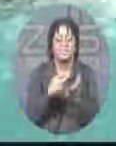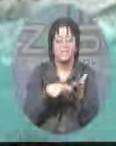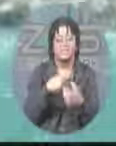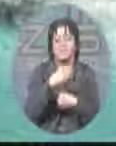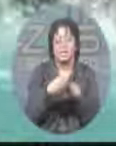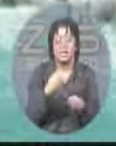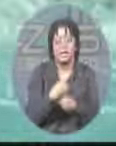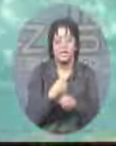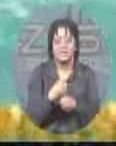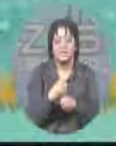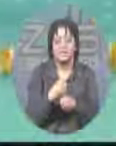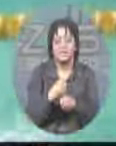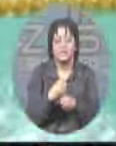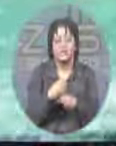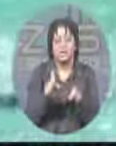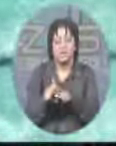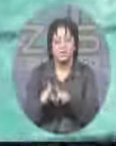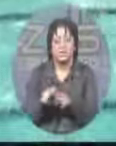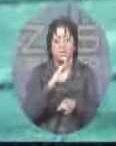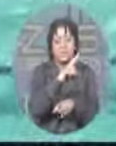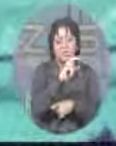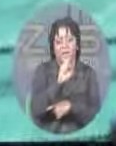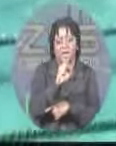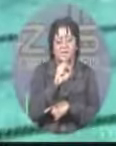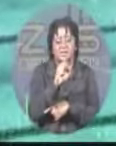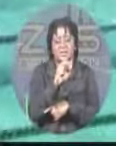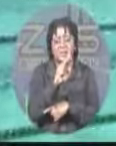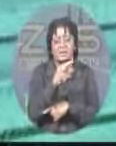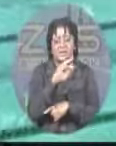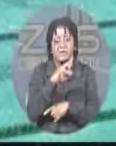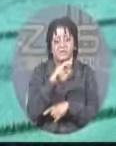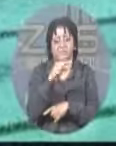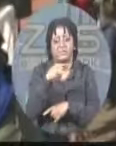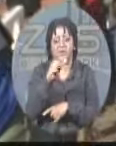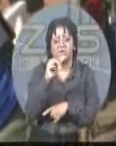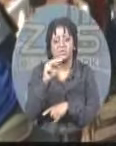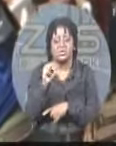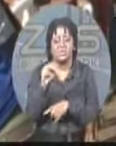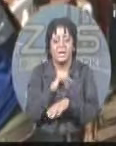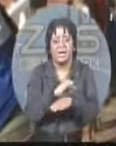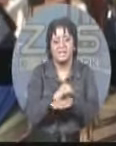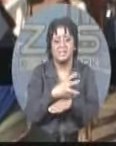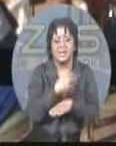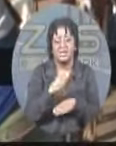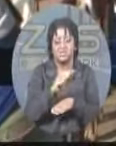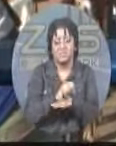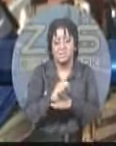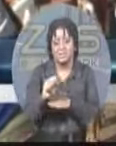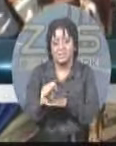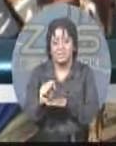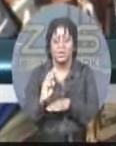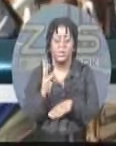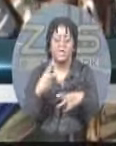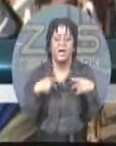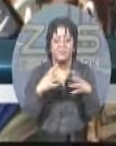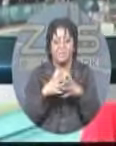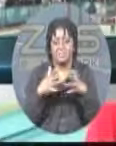Swim Championships, the U.S. Virgin Islands and Trinidad and Tobago. We have a big team this year, so hopefully we can get a lot of